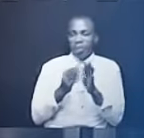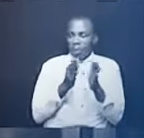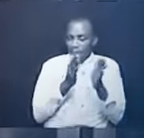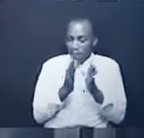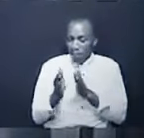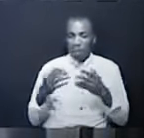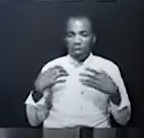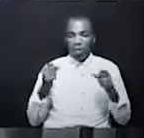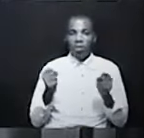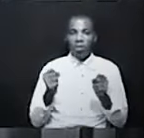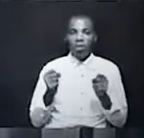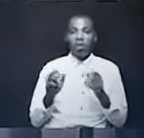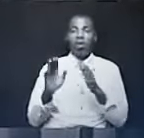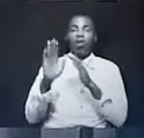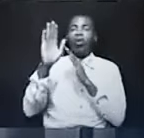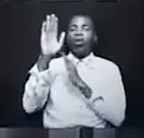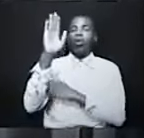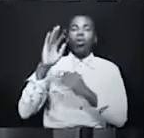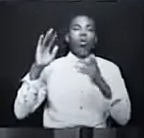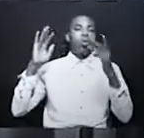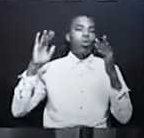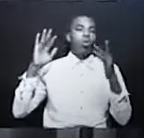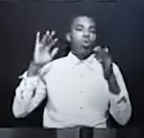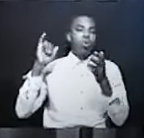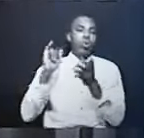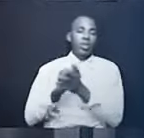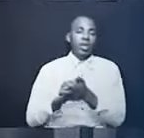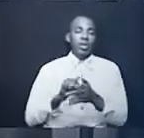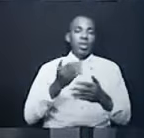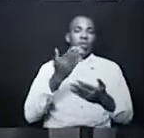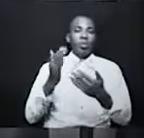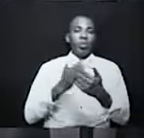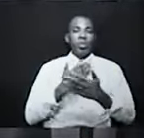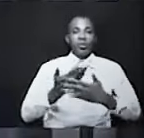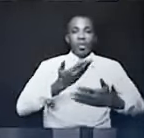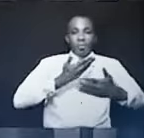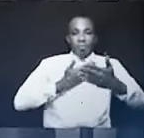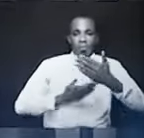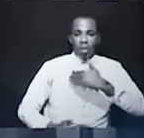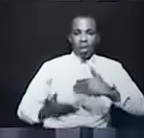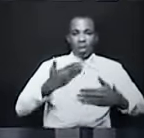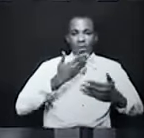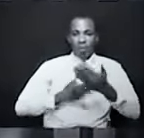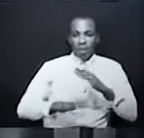God expects godliness and godly offspring from that union. Now,